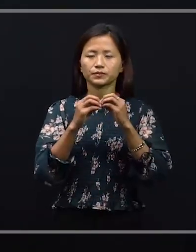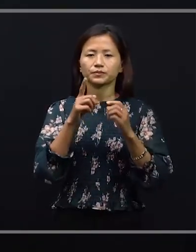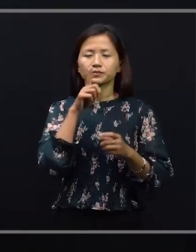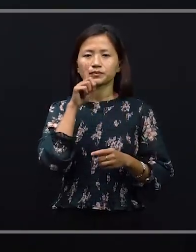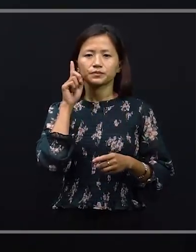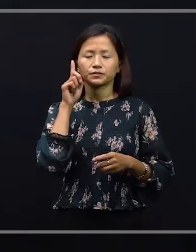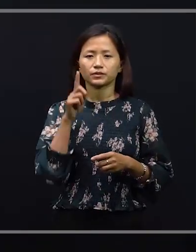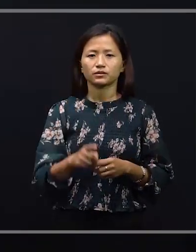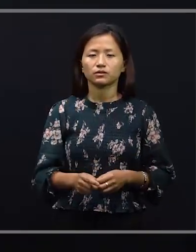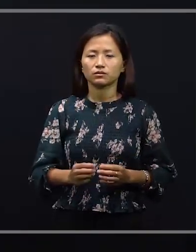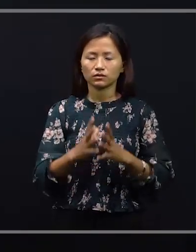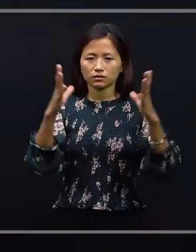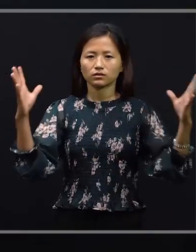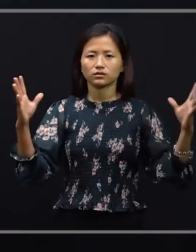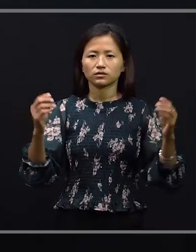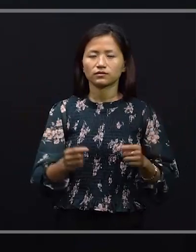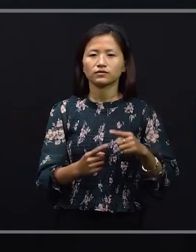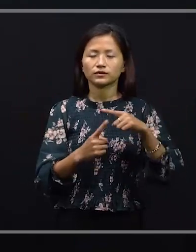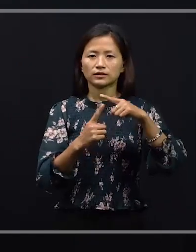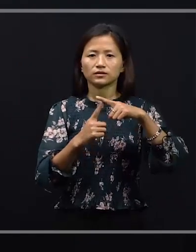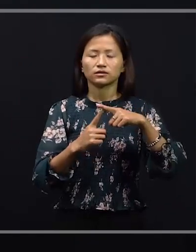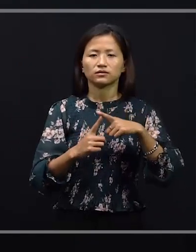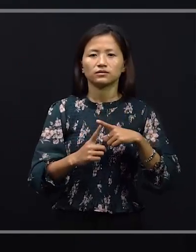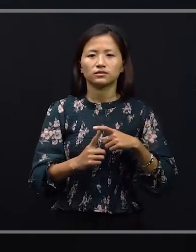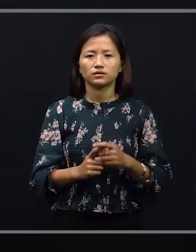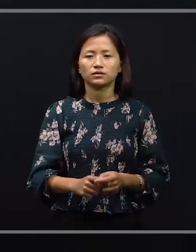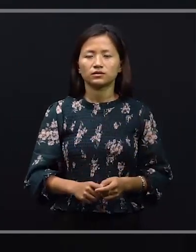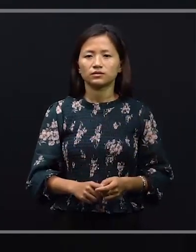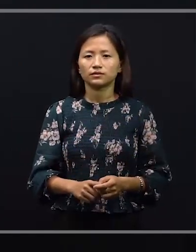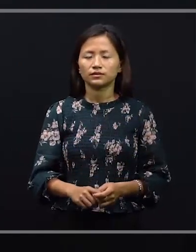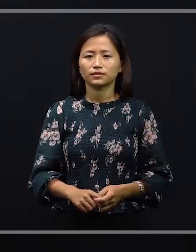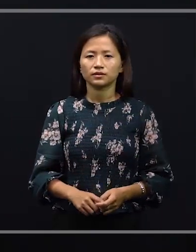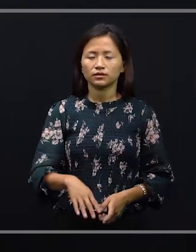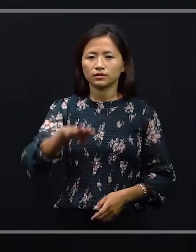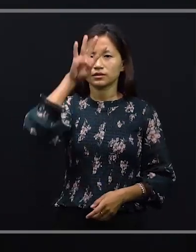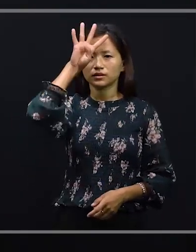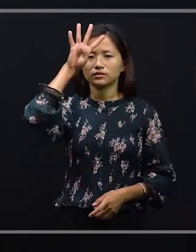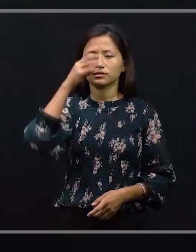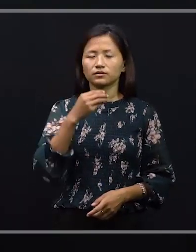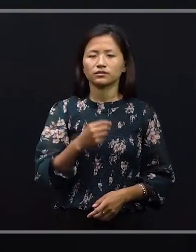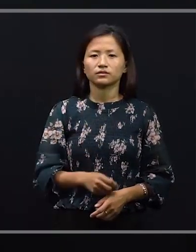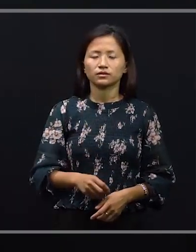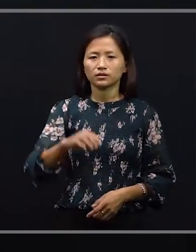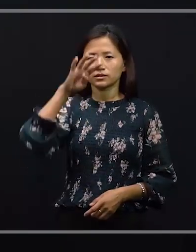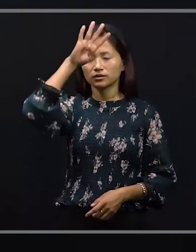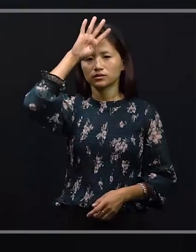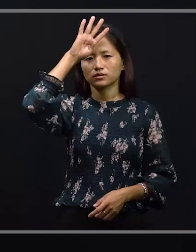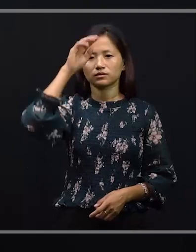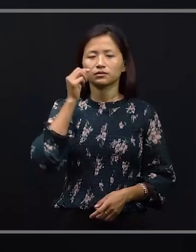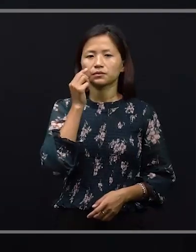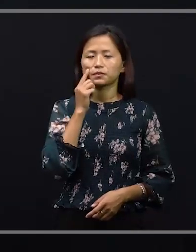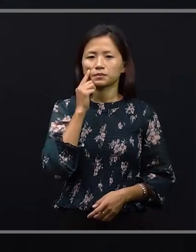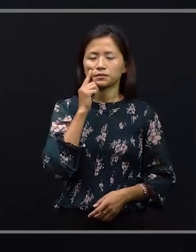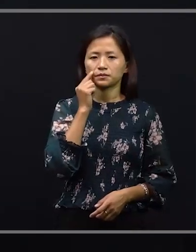okay, they use lots of title in the sense we are talking about king, queen, prince, princess,